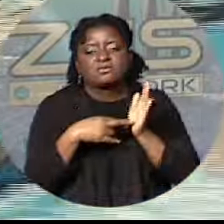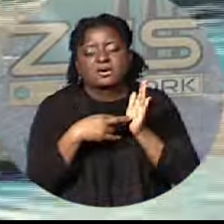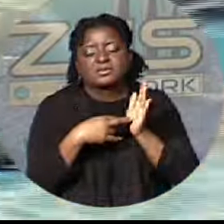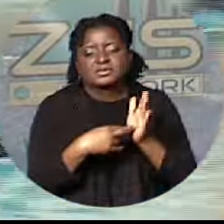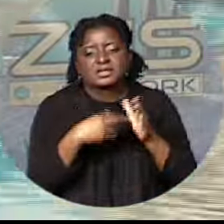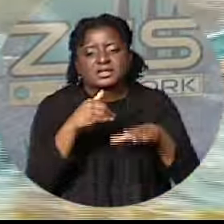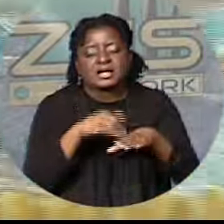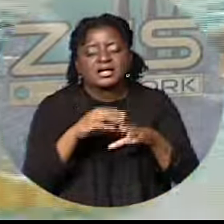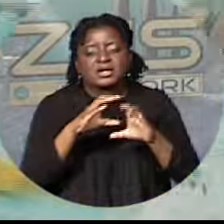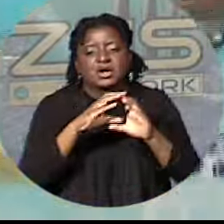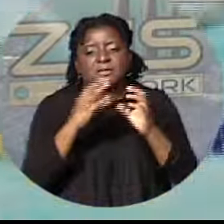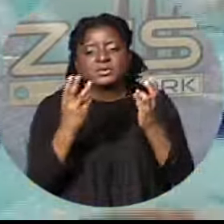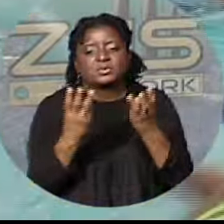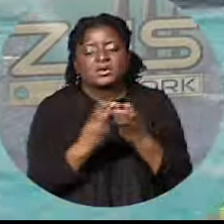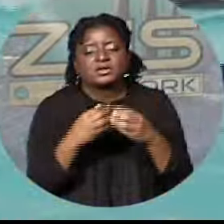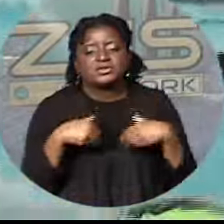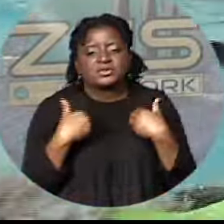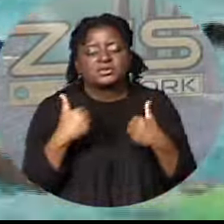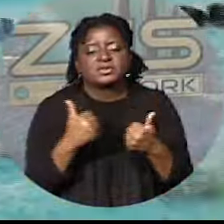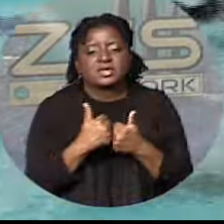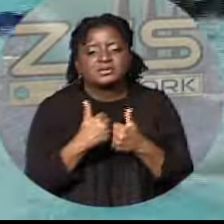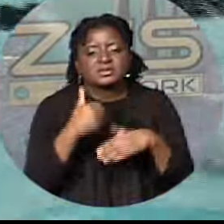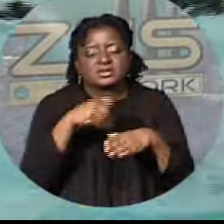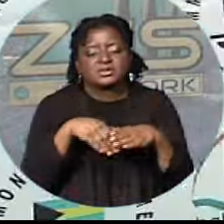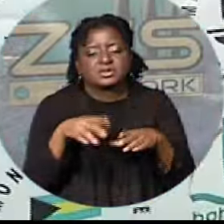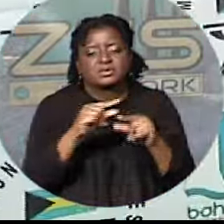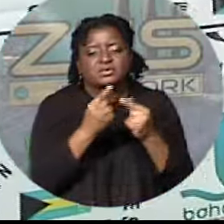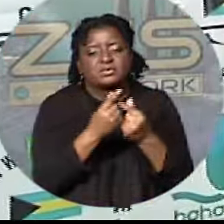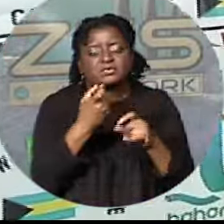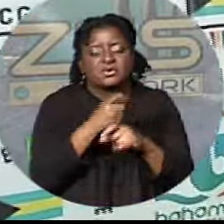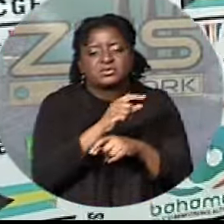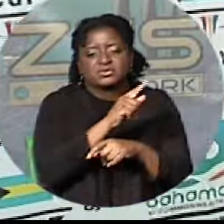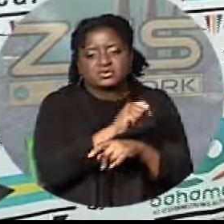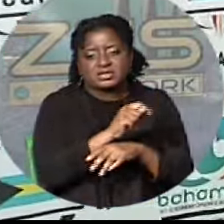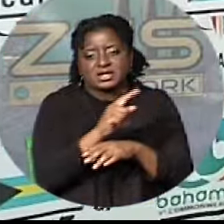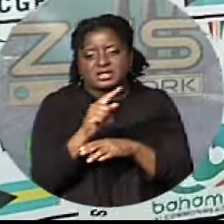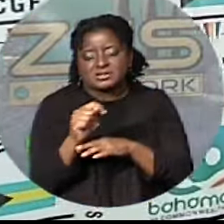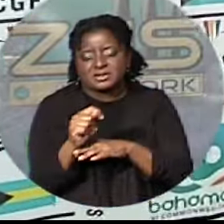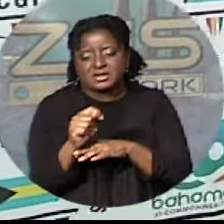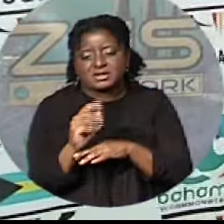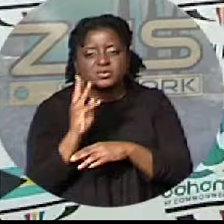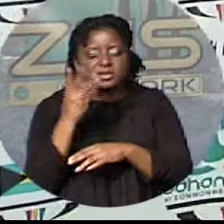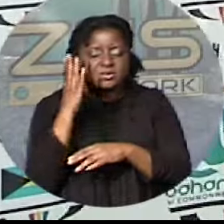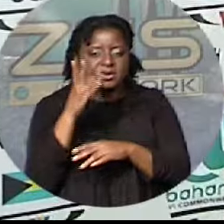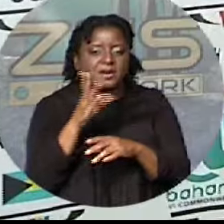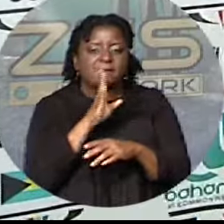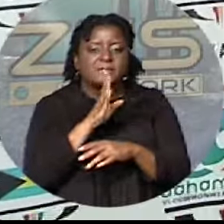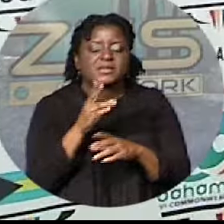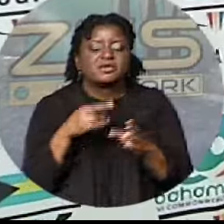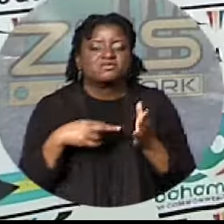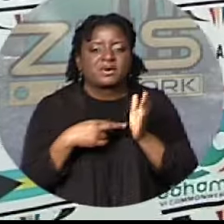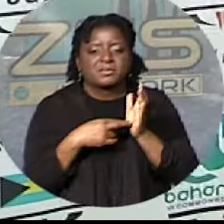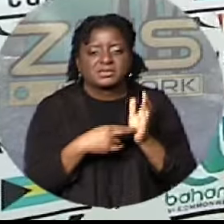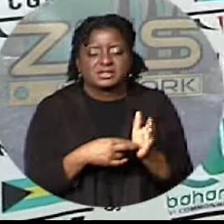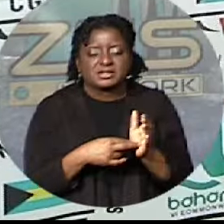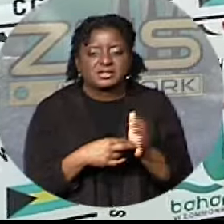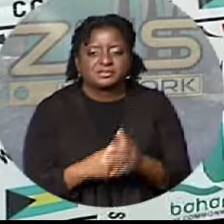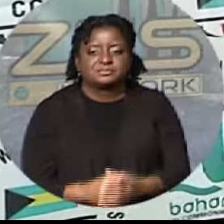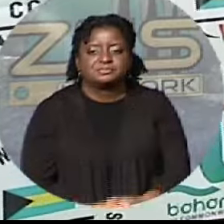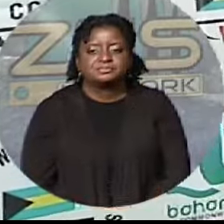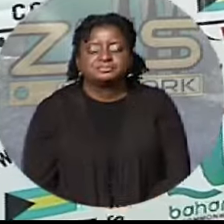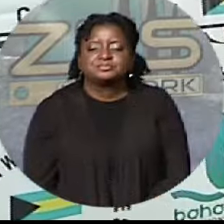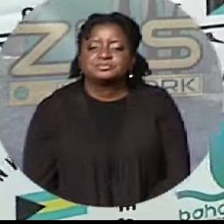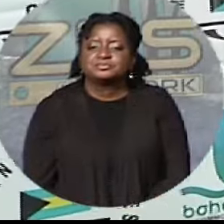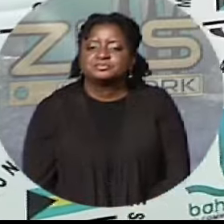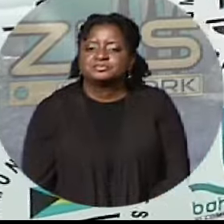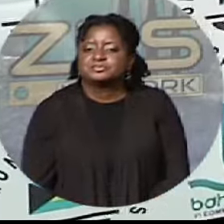and that includes a delegation from Trinidad and Tobago. We're going to be represented in a number of sports. As a matter of fact, I can say to